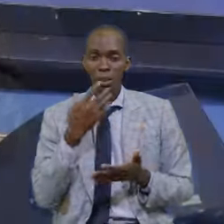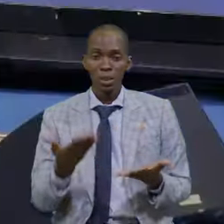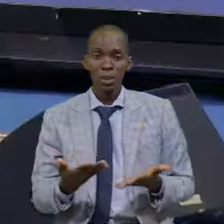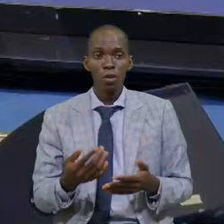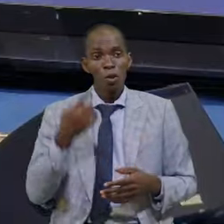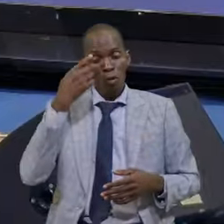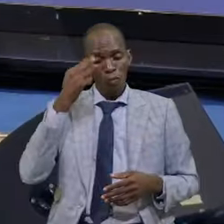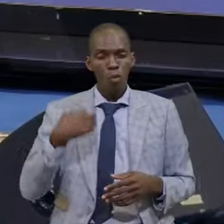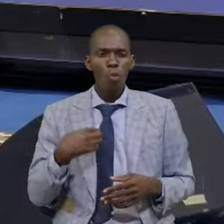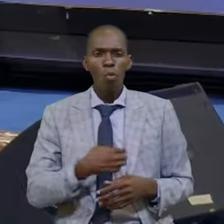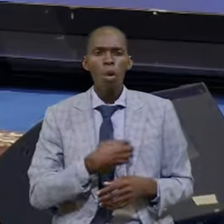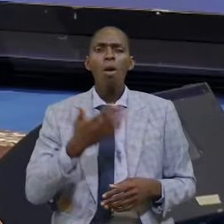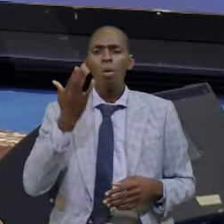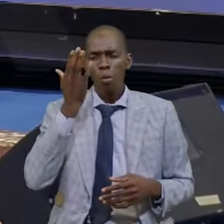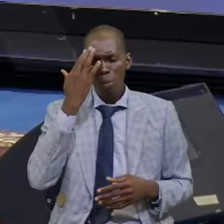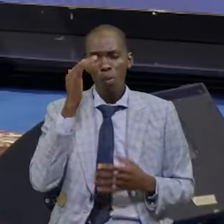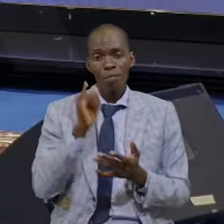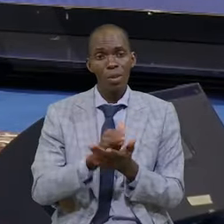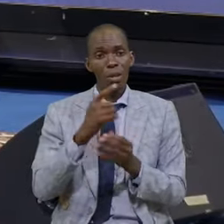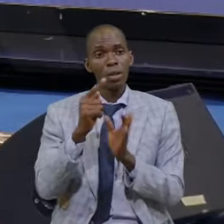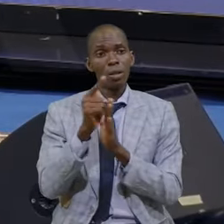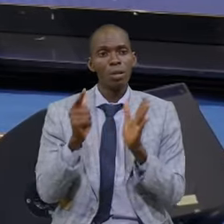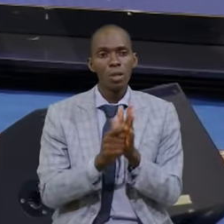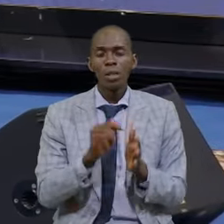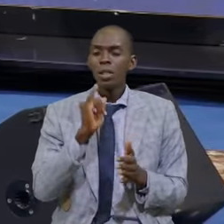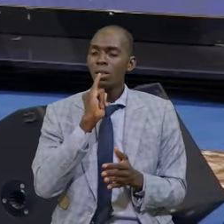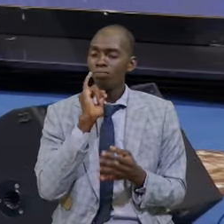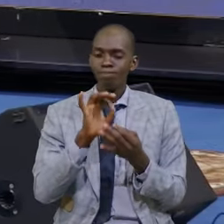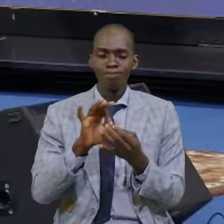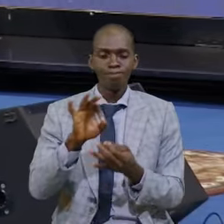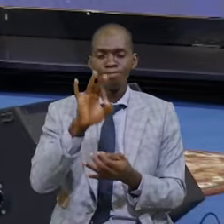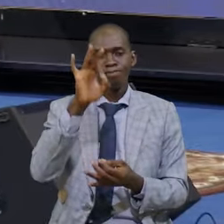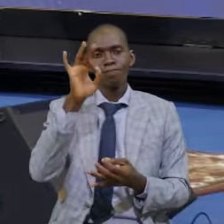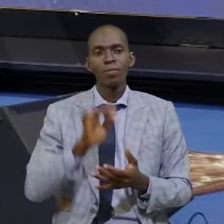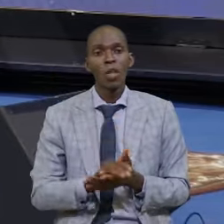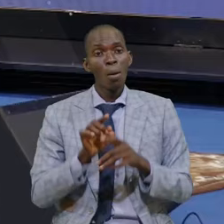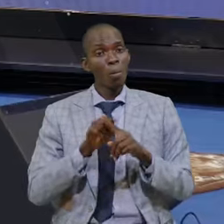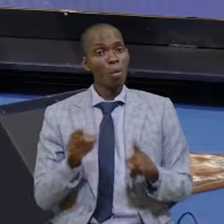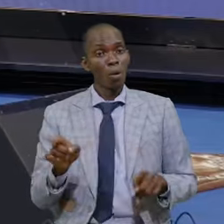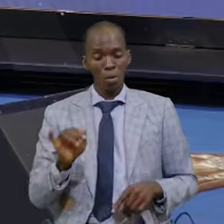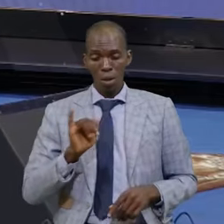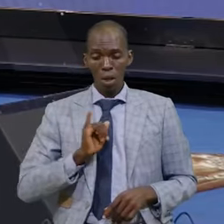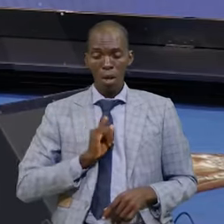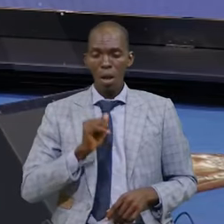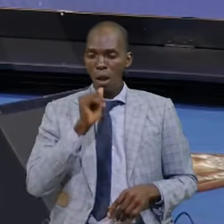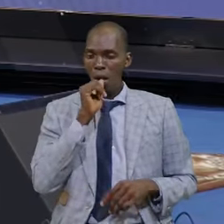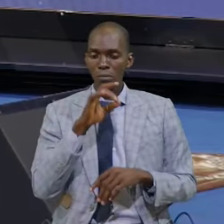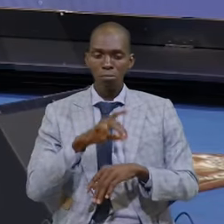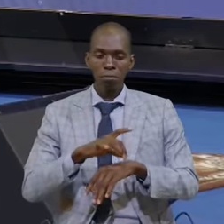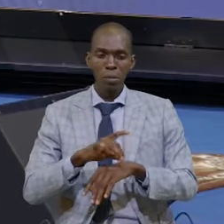for we know that the law is spiritual, but I am